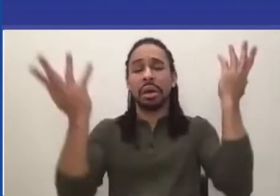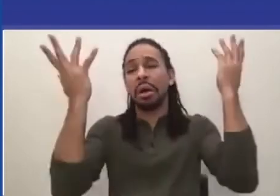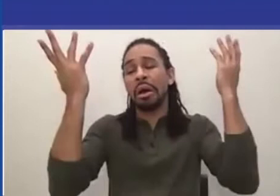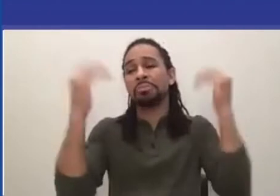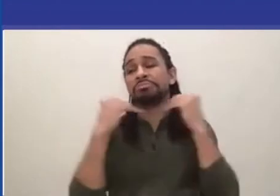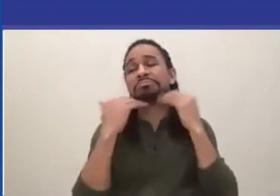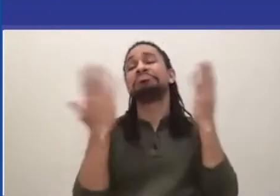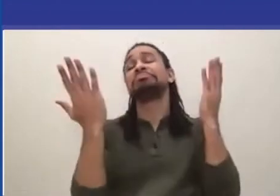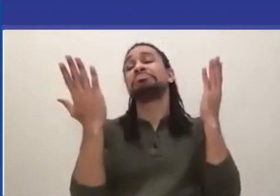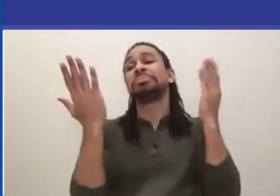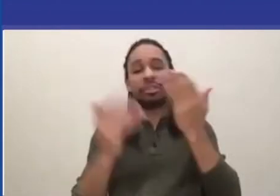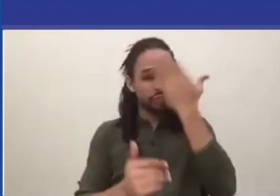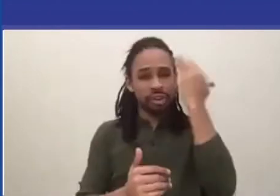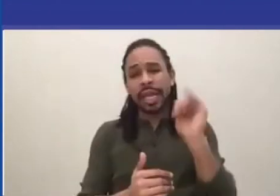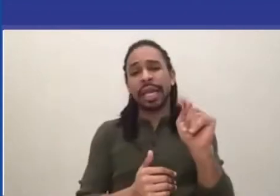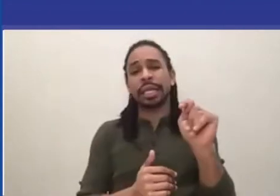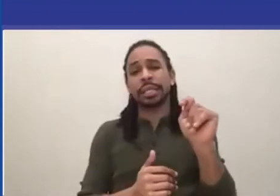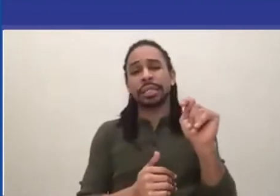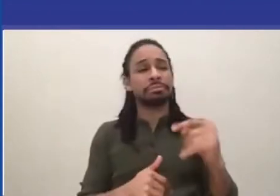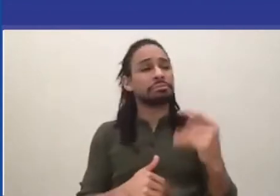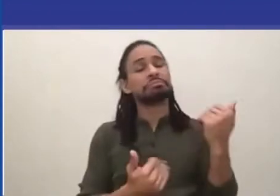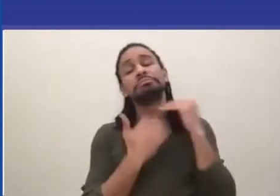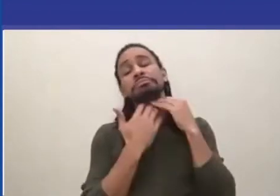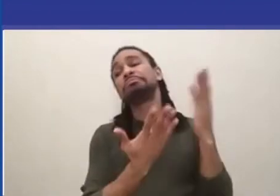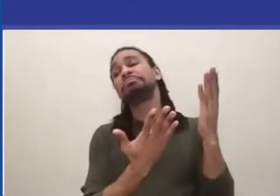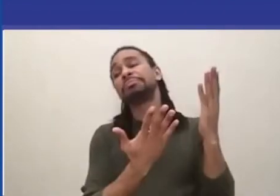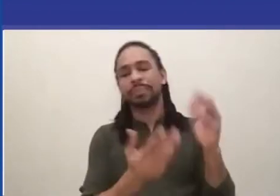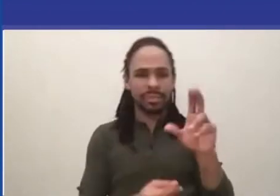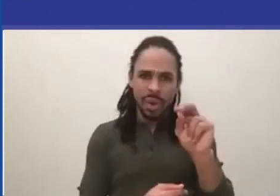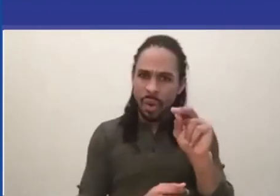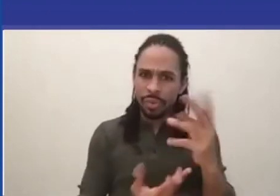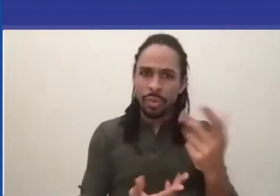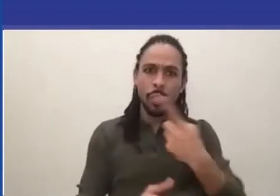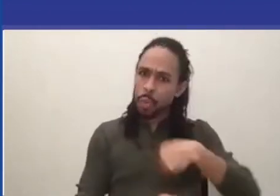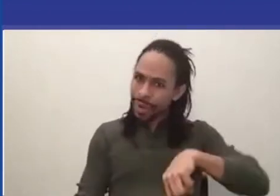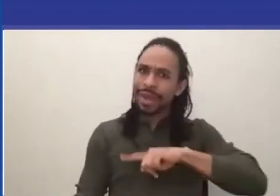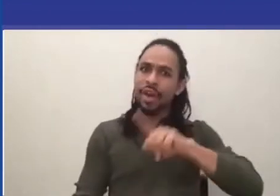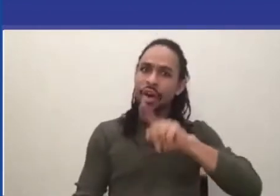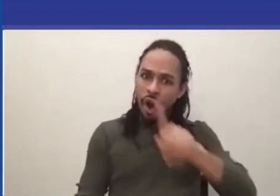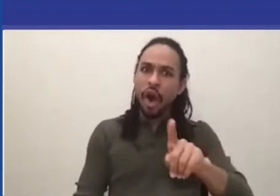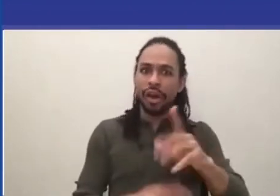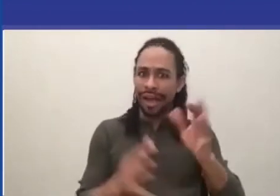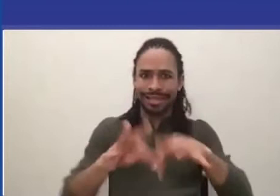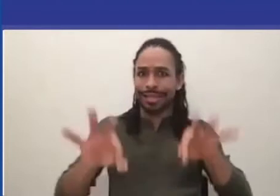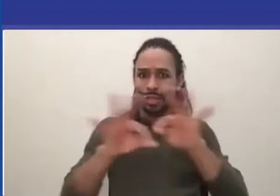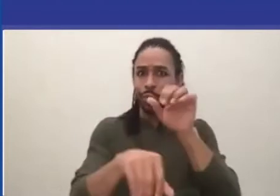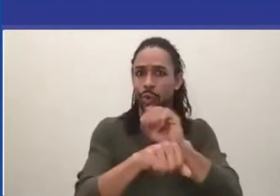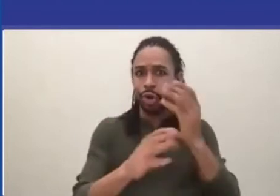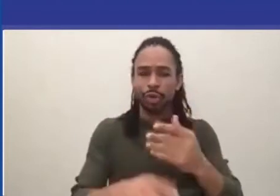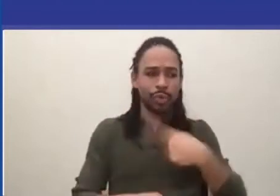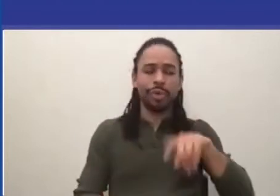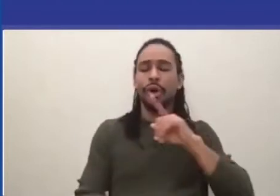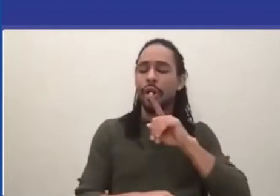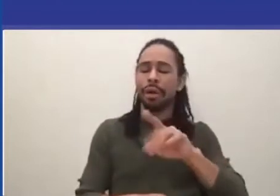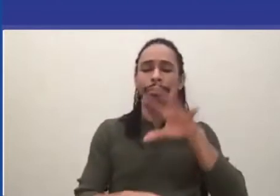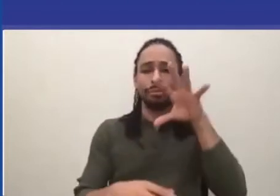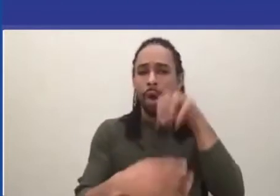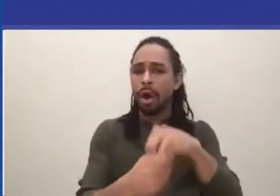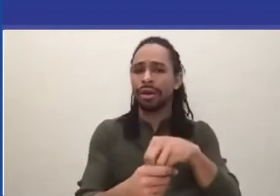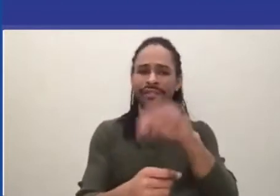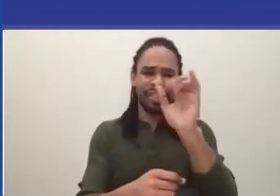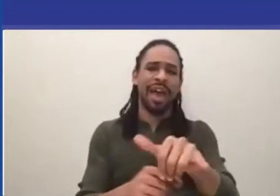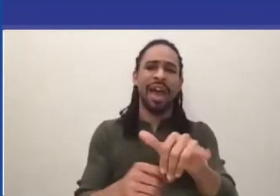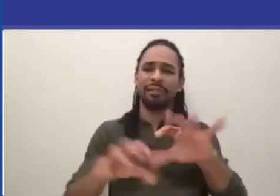essential. We're the essential workers. We're part of that force. Without us, our communities